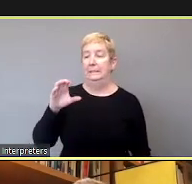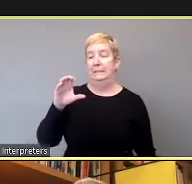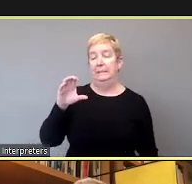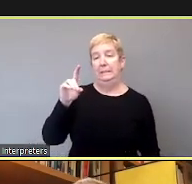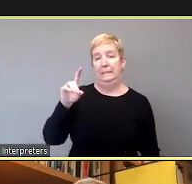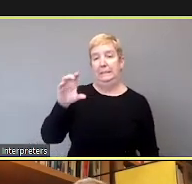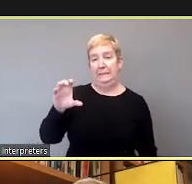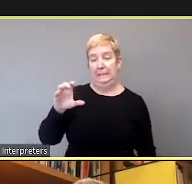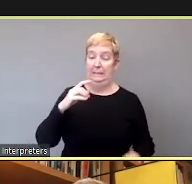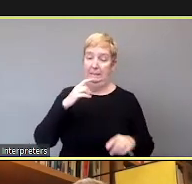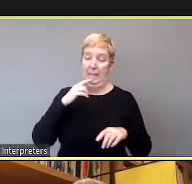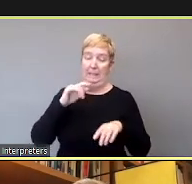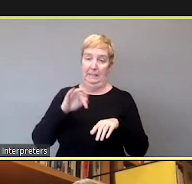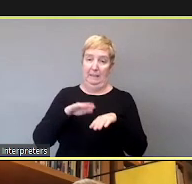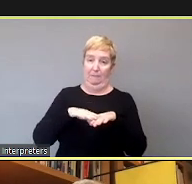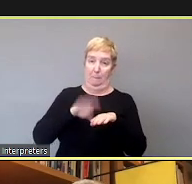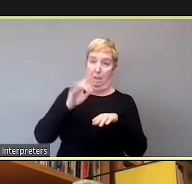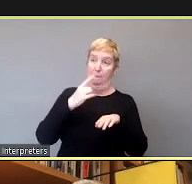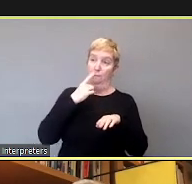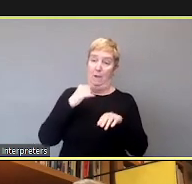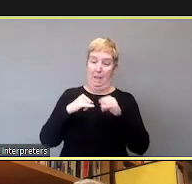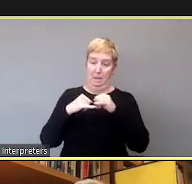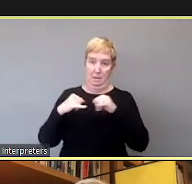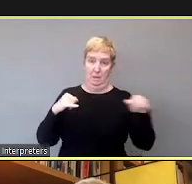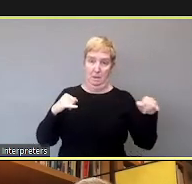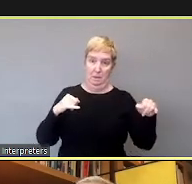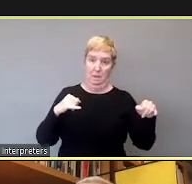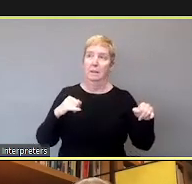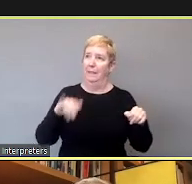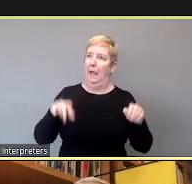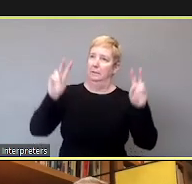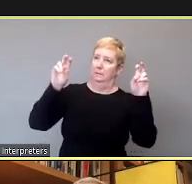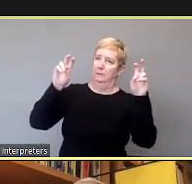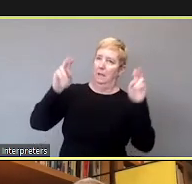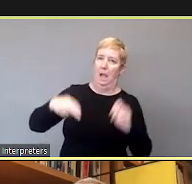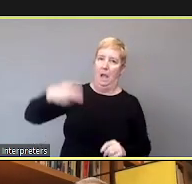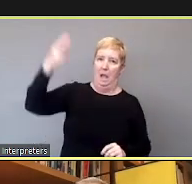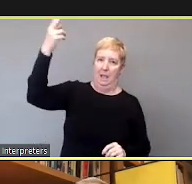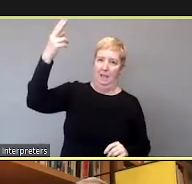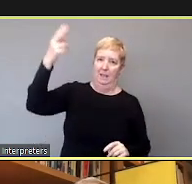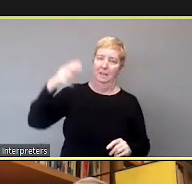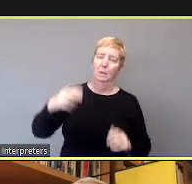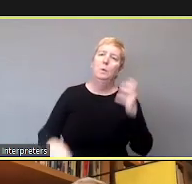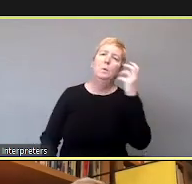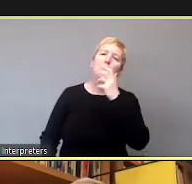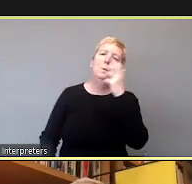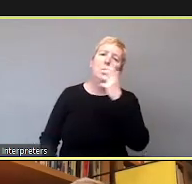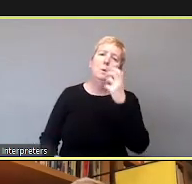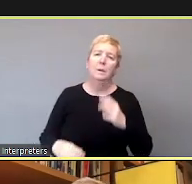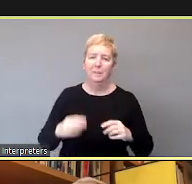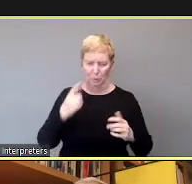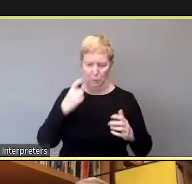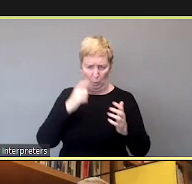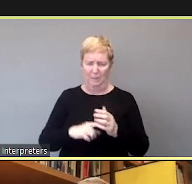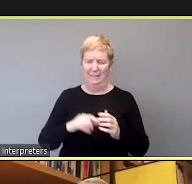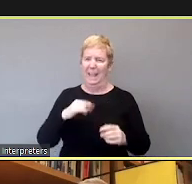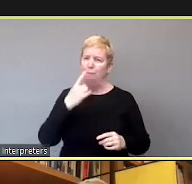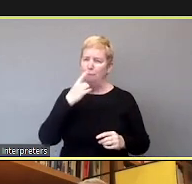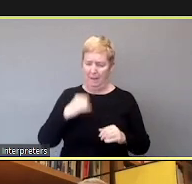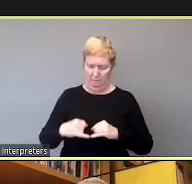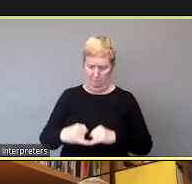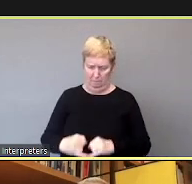as anything above this red line, which is now incredibly low to accommodate this high number of cases. And